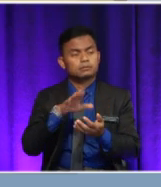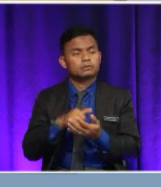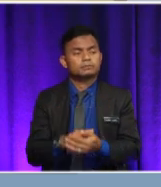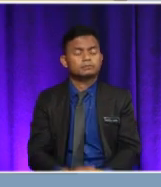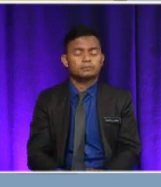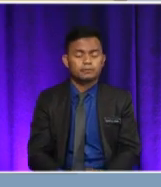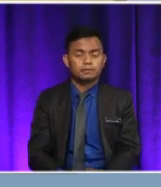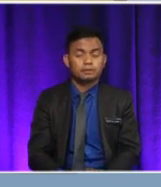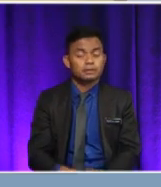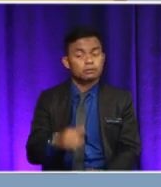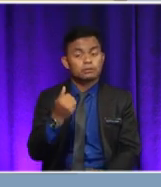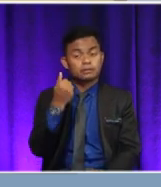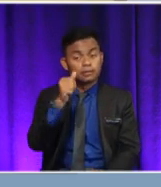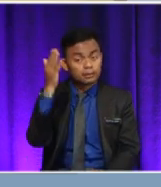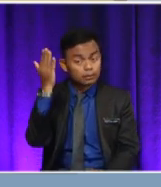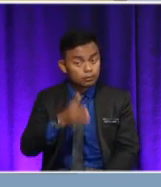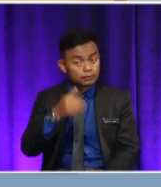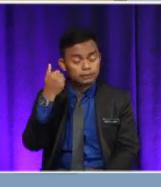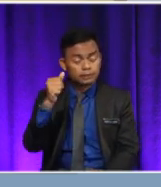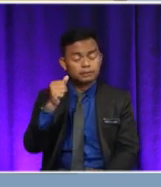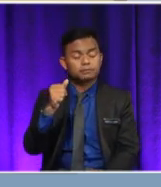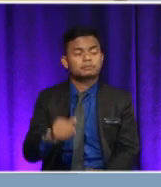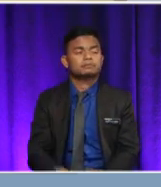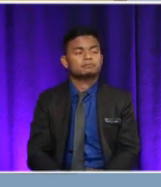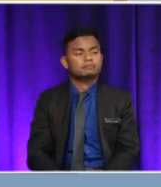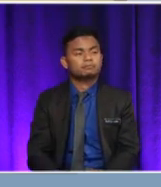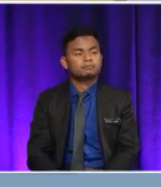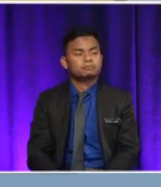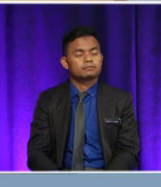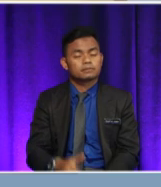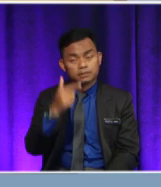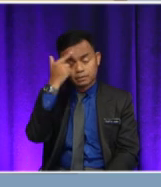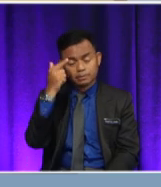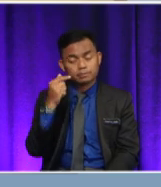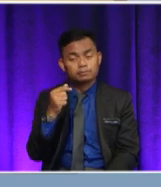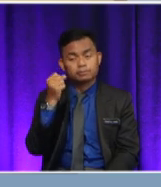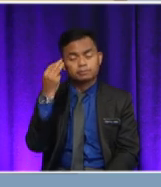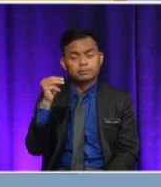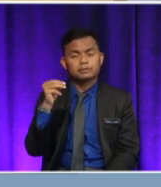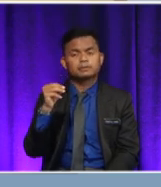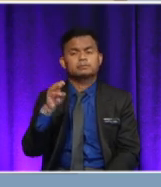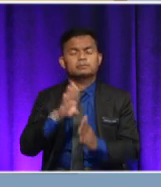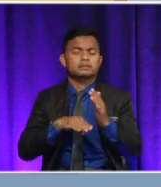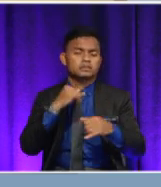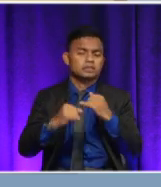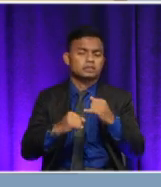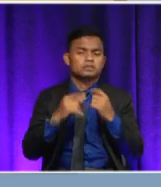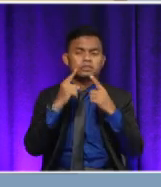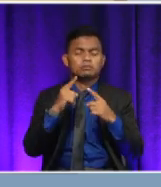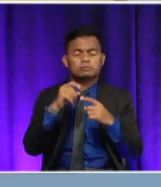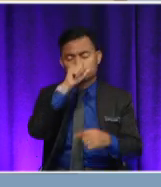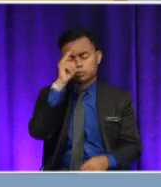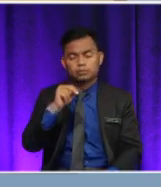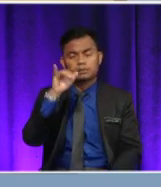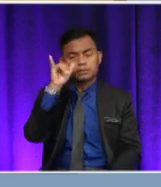it a 10 over 10 for their whole performance because they managed to come up with the correct answers and it's backed